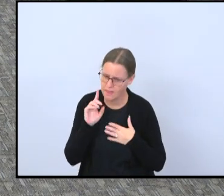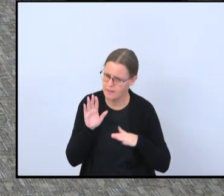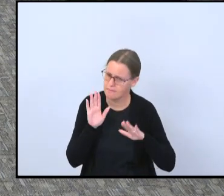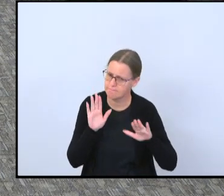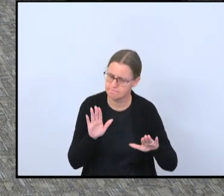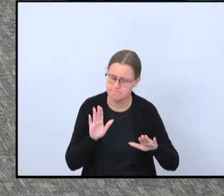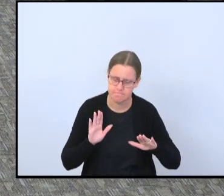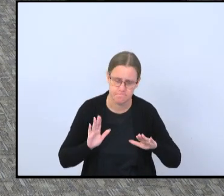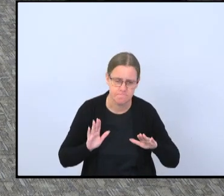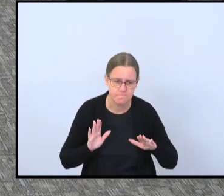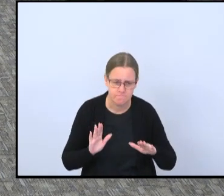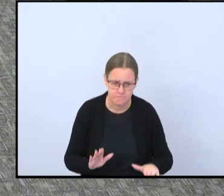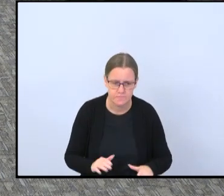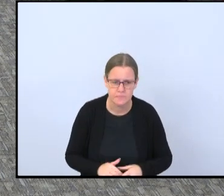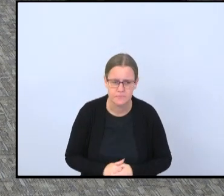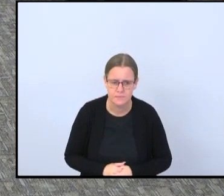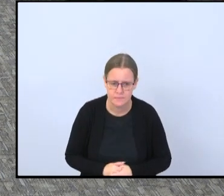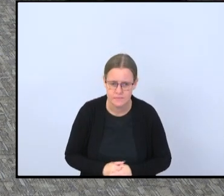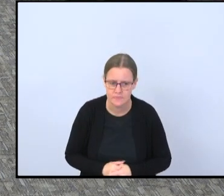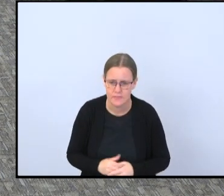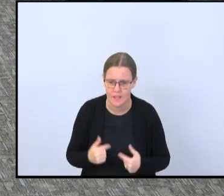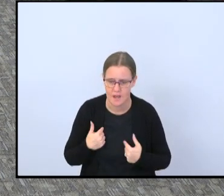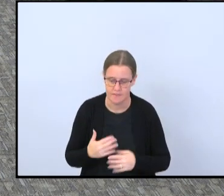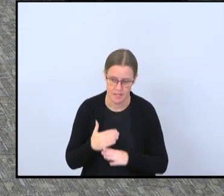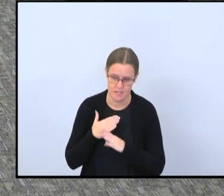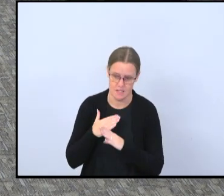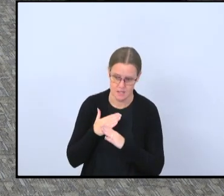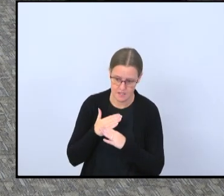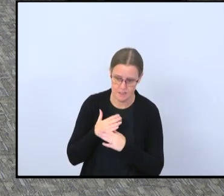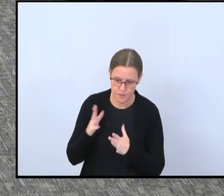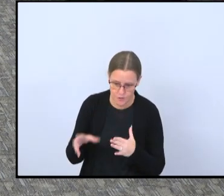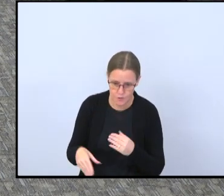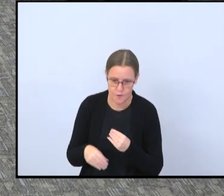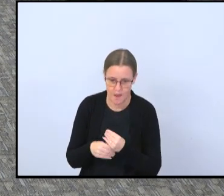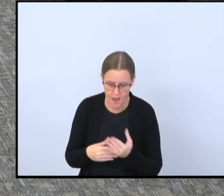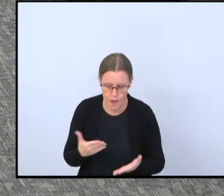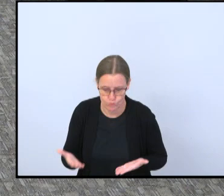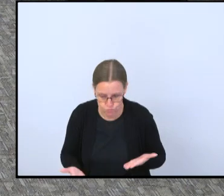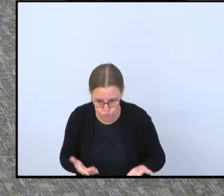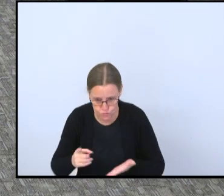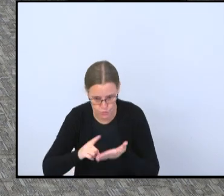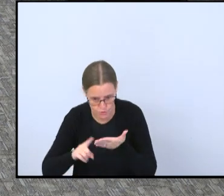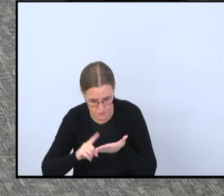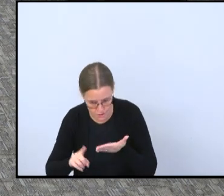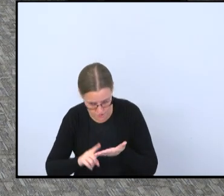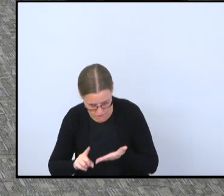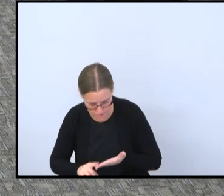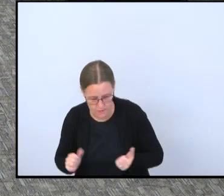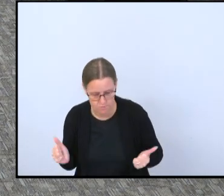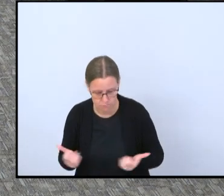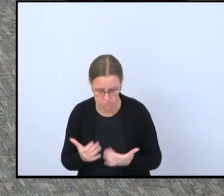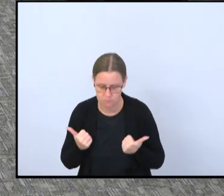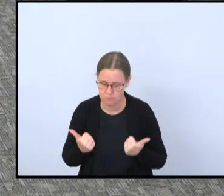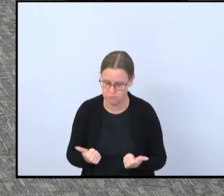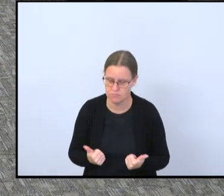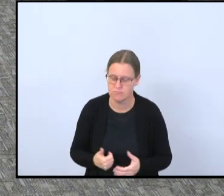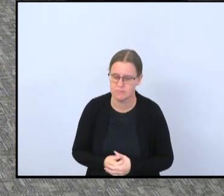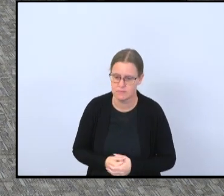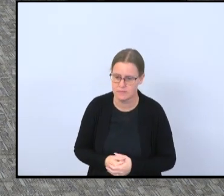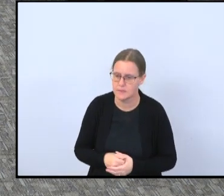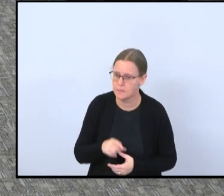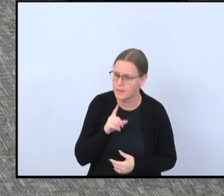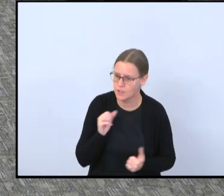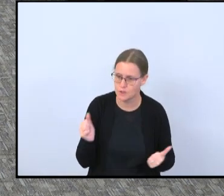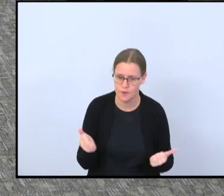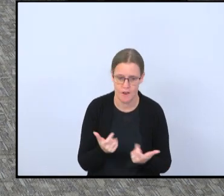great kind of security blanket in all this, and making sure that we really are kind of dotting our i's and crossing